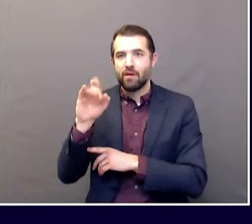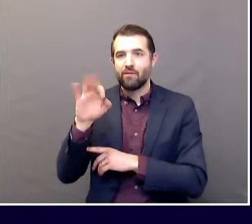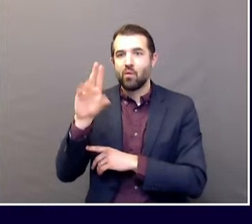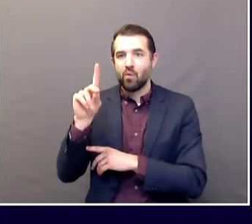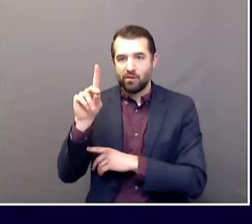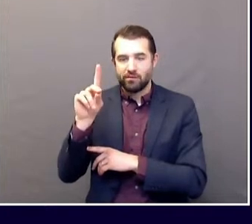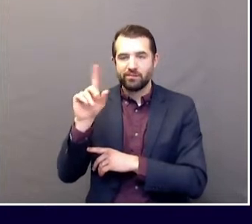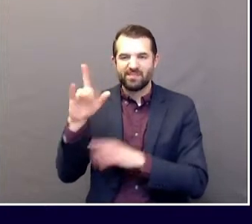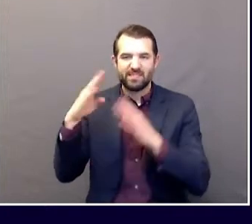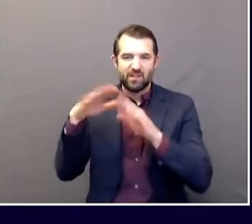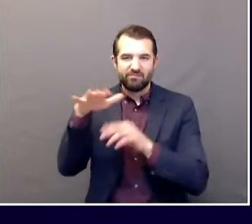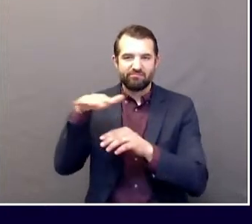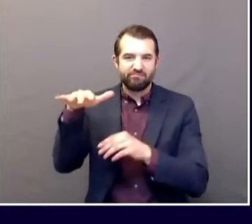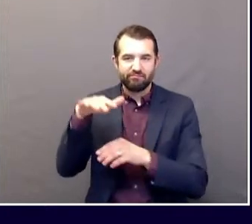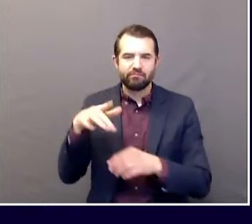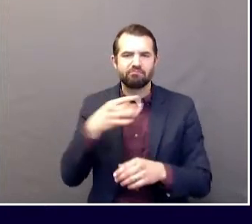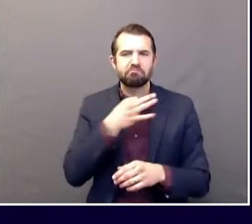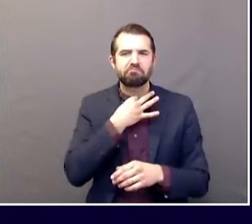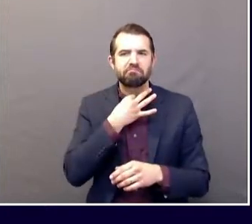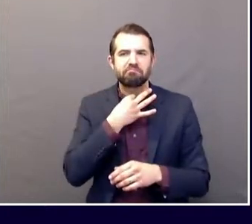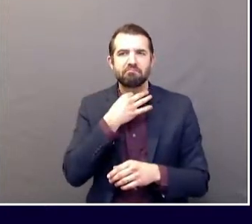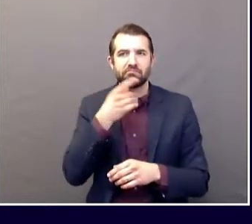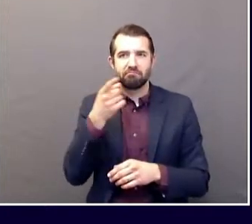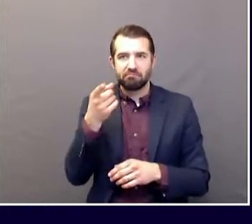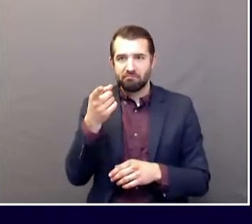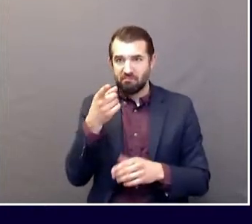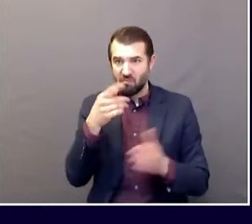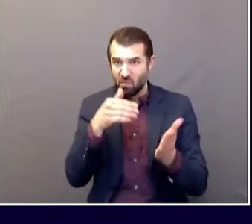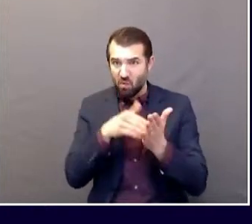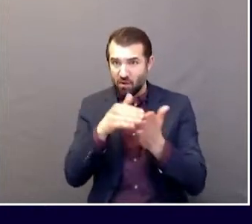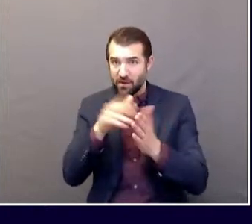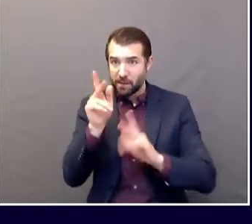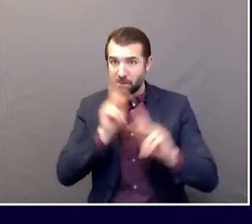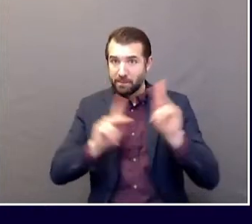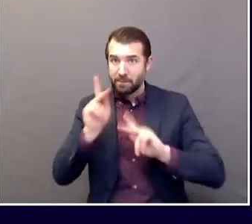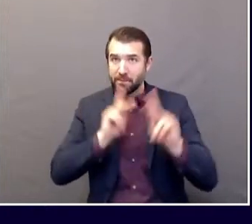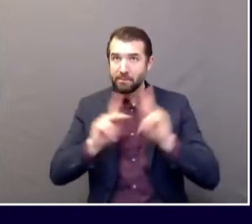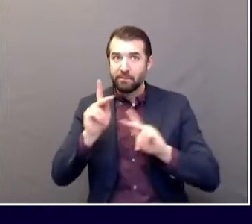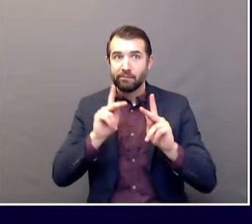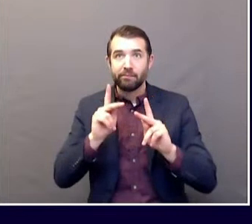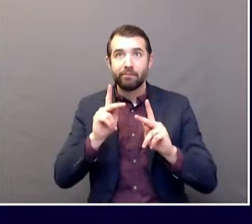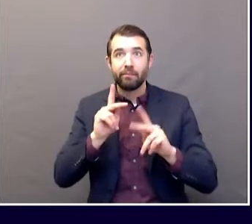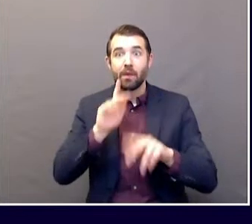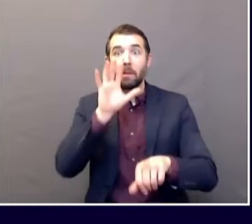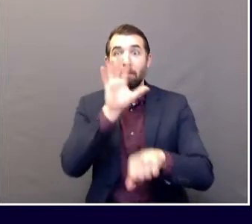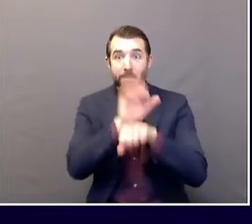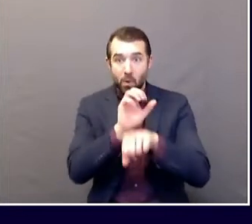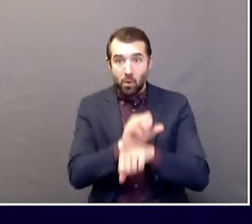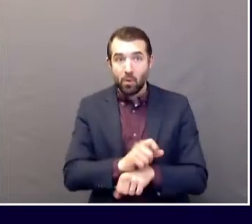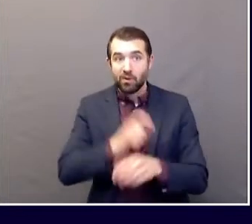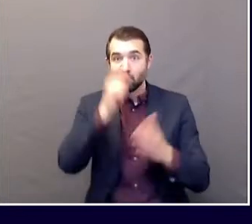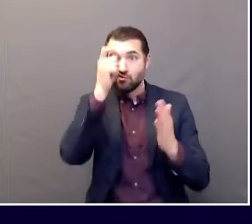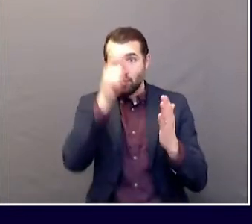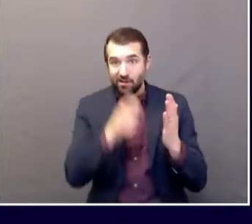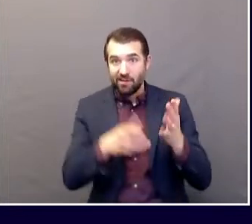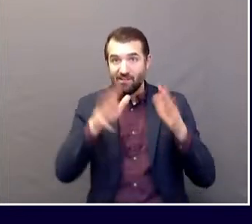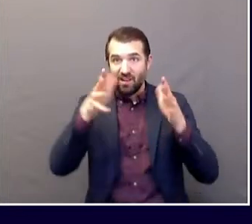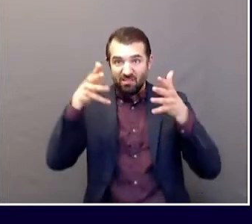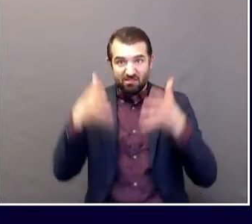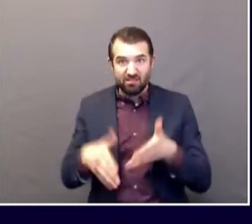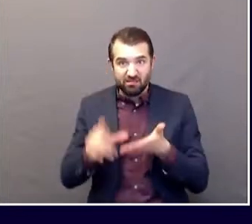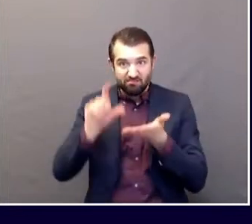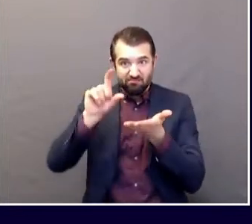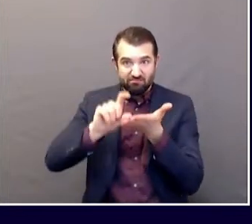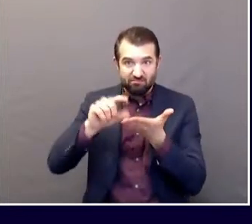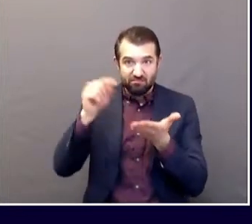organizations have doses and they have some that might be at risk of spoiling? Is it, I mean, at the risk